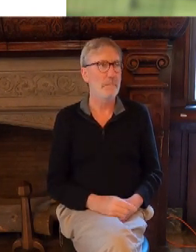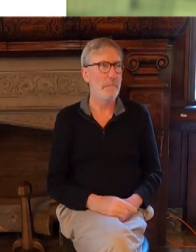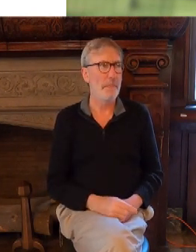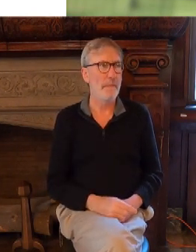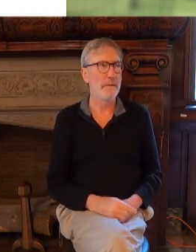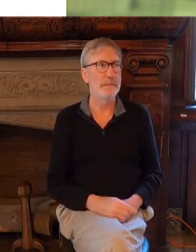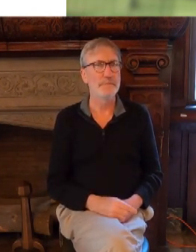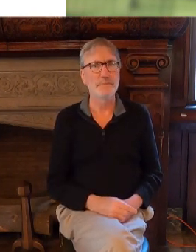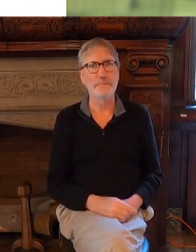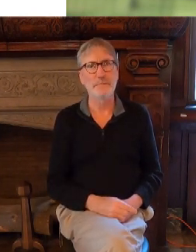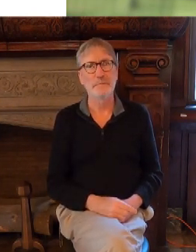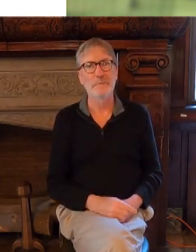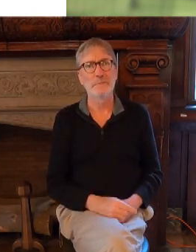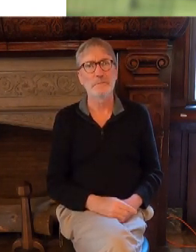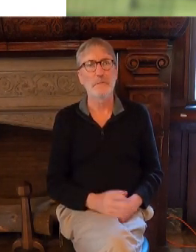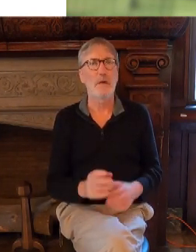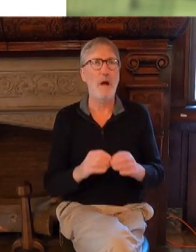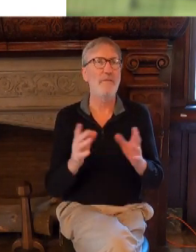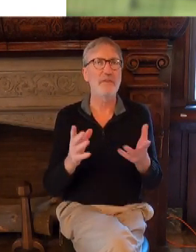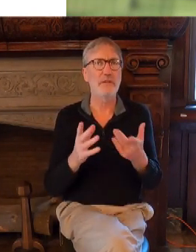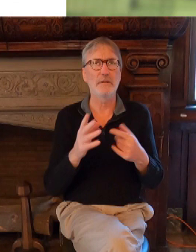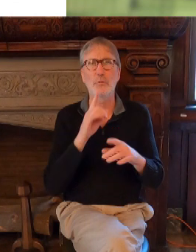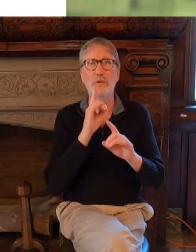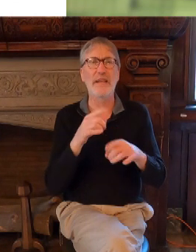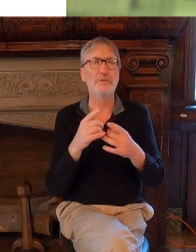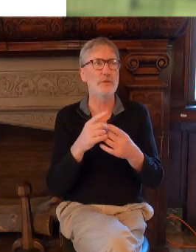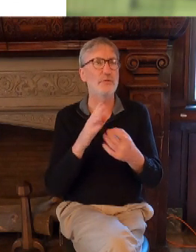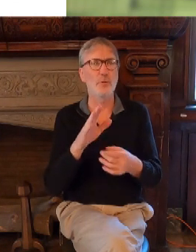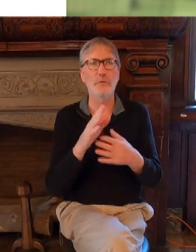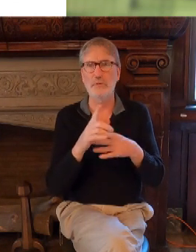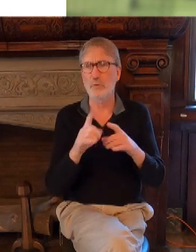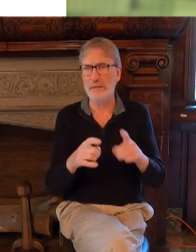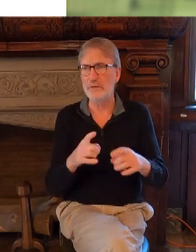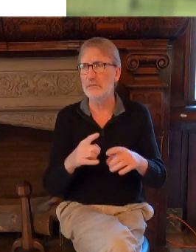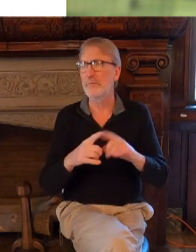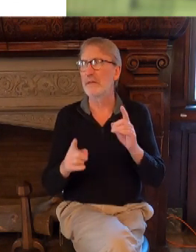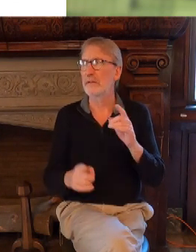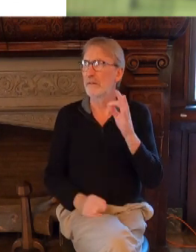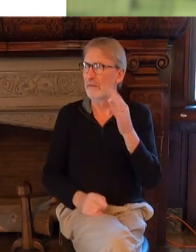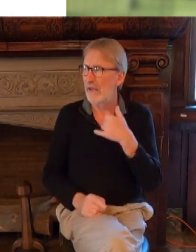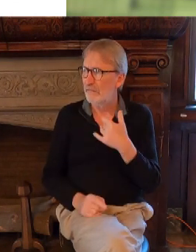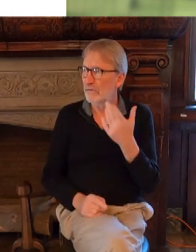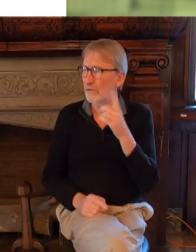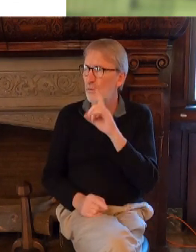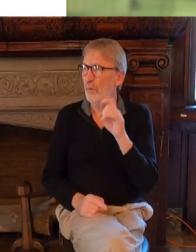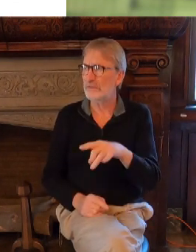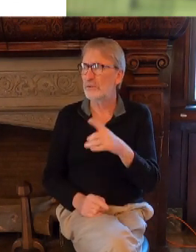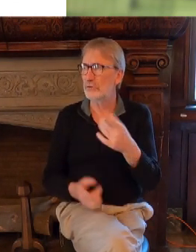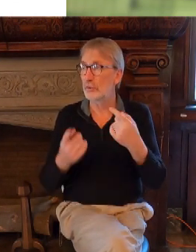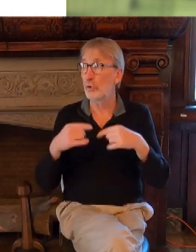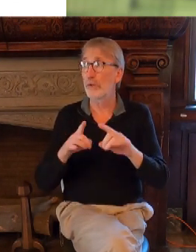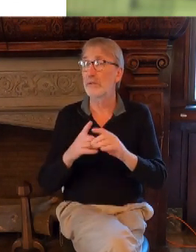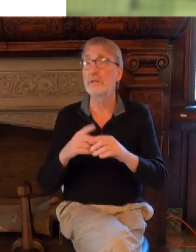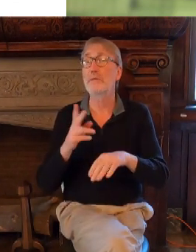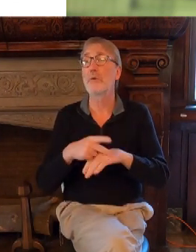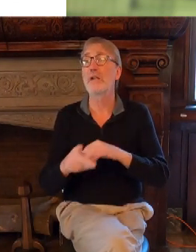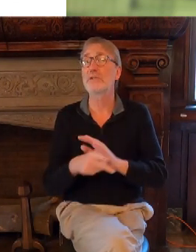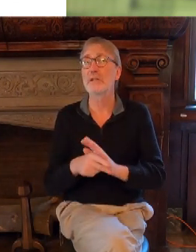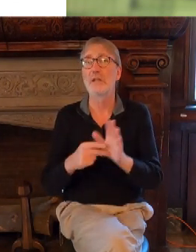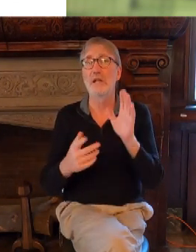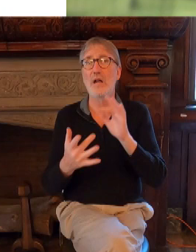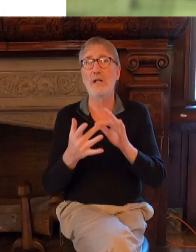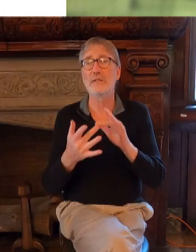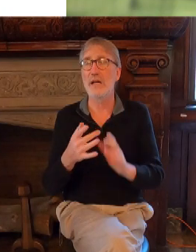meeting. We're obviously going to answer some of the questions you have today, but if you have questions at any time during the project, please feel free